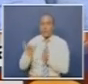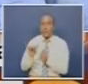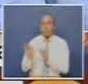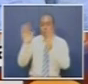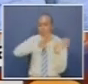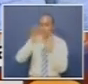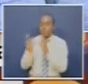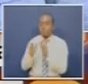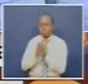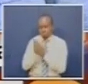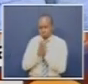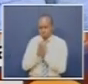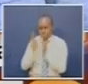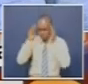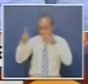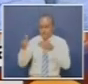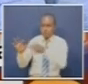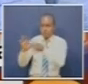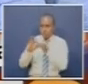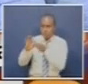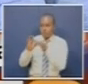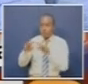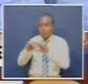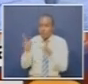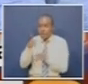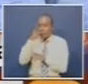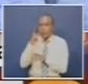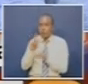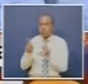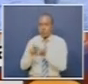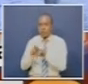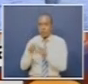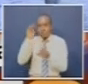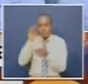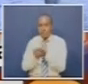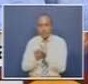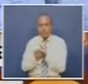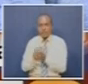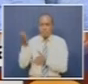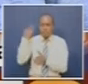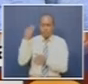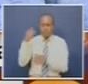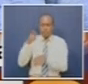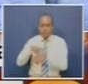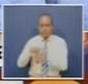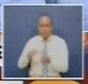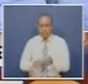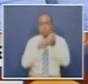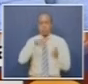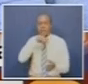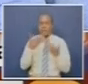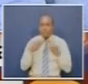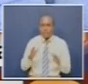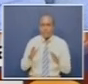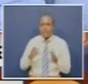to the coalition, but the Kalonzo also believes that there's need for reciprocity. He supported Raila in the last presidential campaigns. Mm-hmm. Maybe